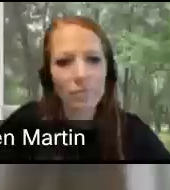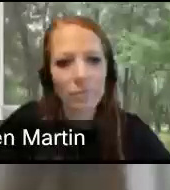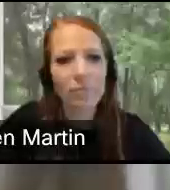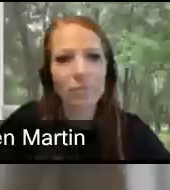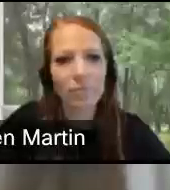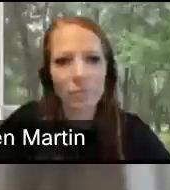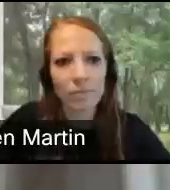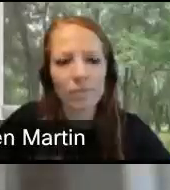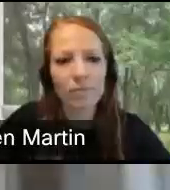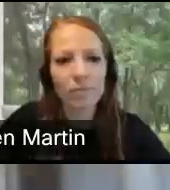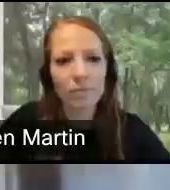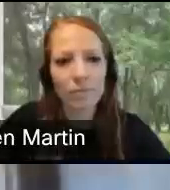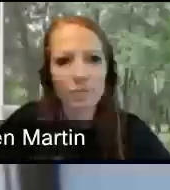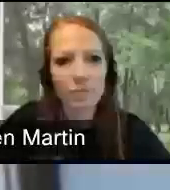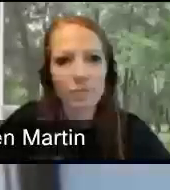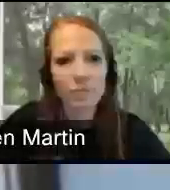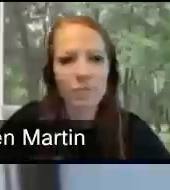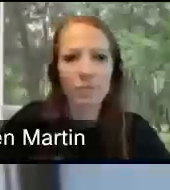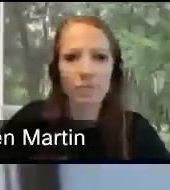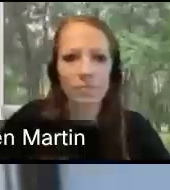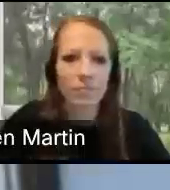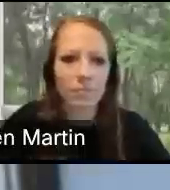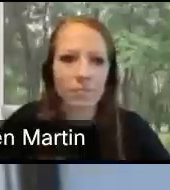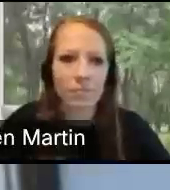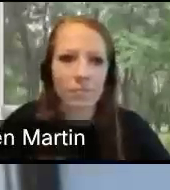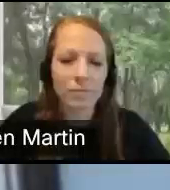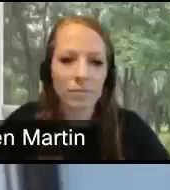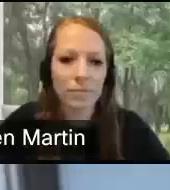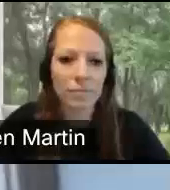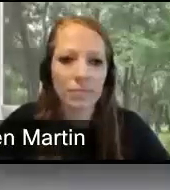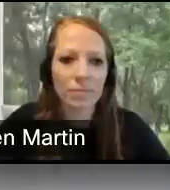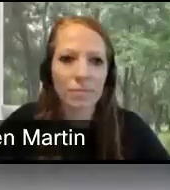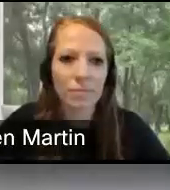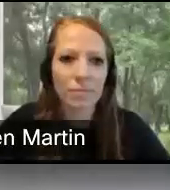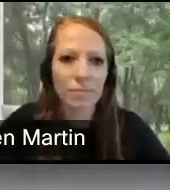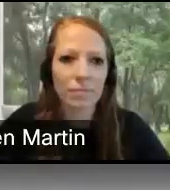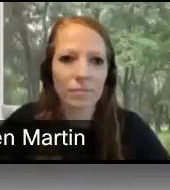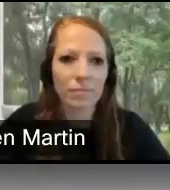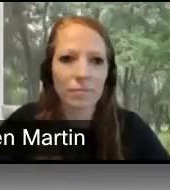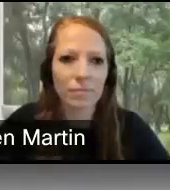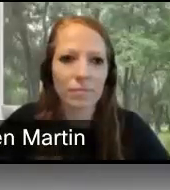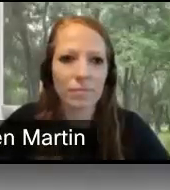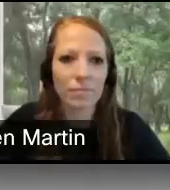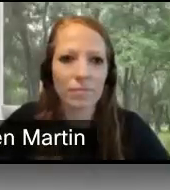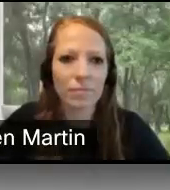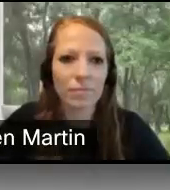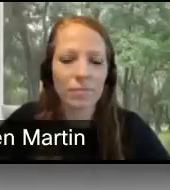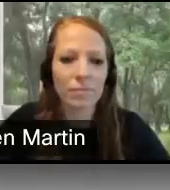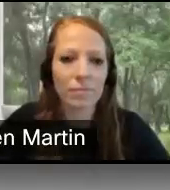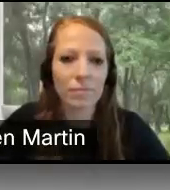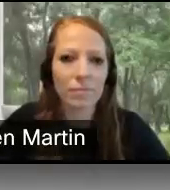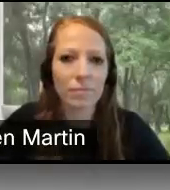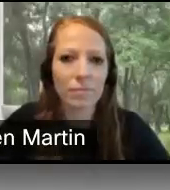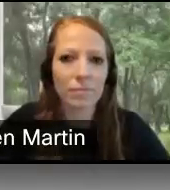building a stronger, more equitable, and inclusive workforce going forward. It is led by the U.S. Department of Labor's Office